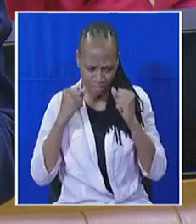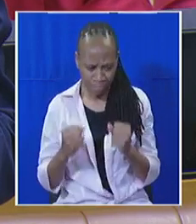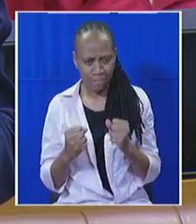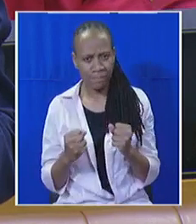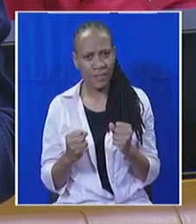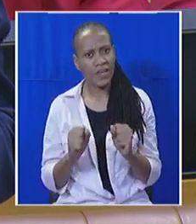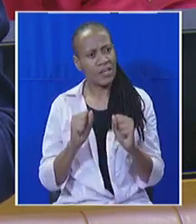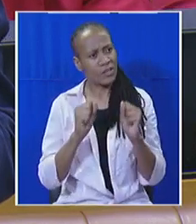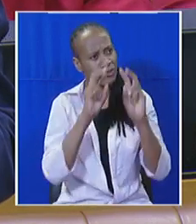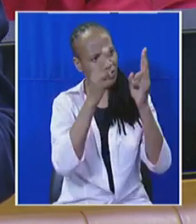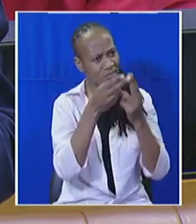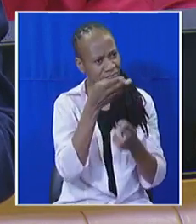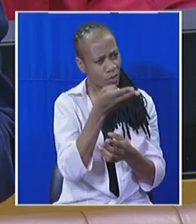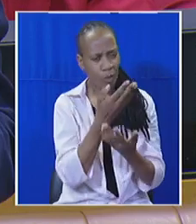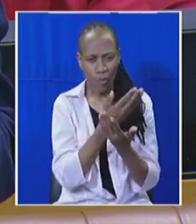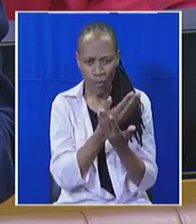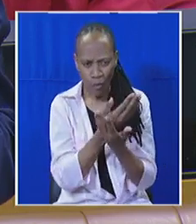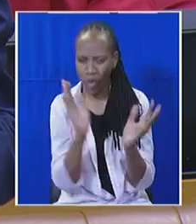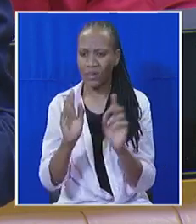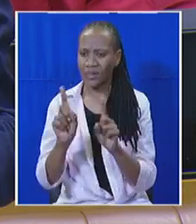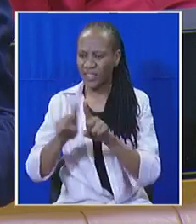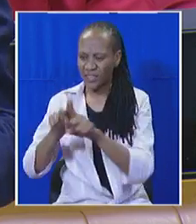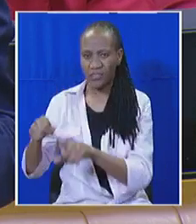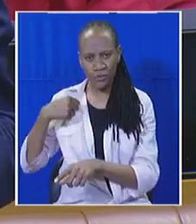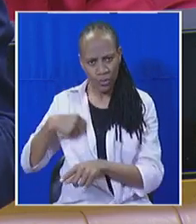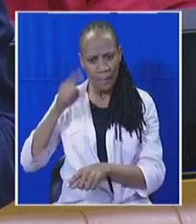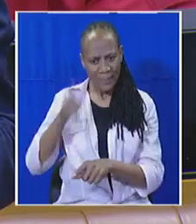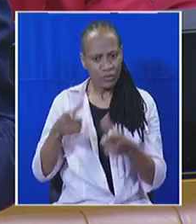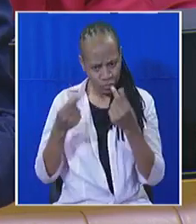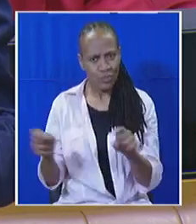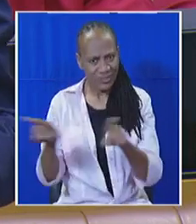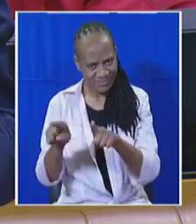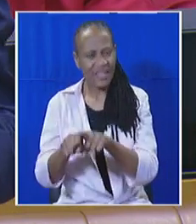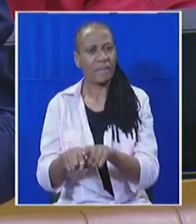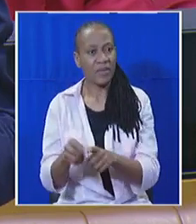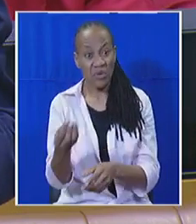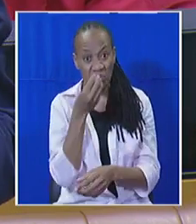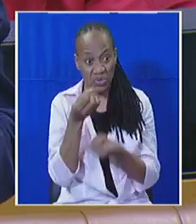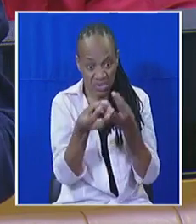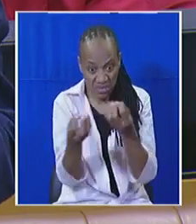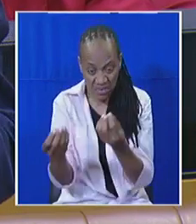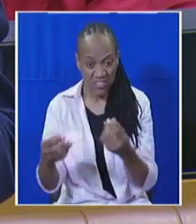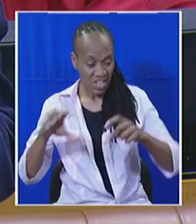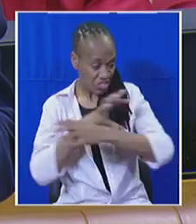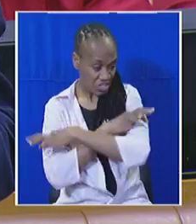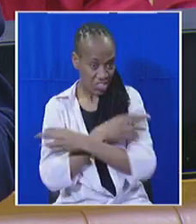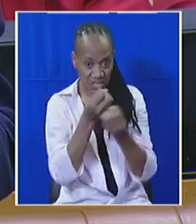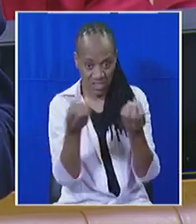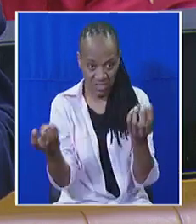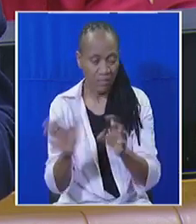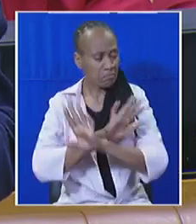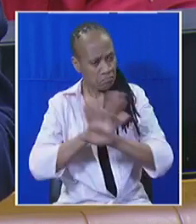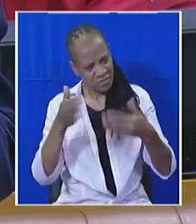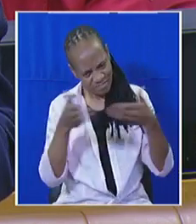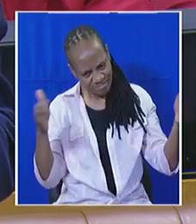students should be reflected in all local government elections where voters must reject food parcels and T-shirts of the ANC and the DA.